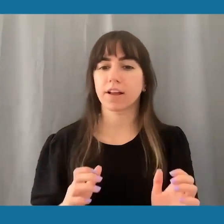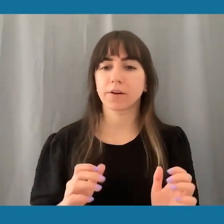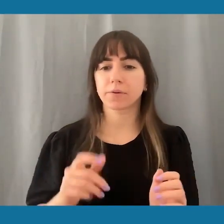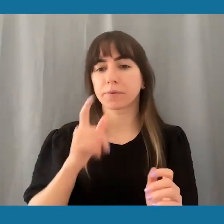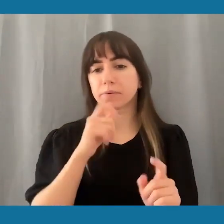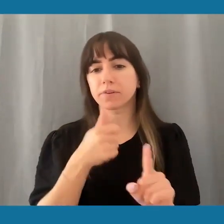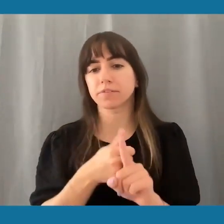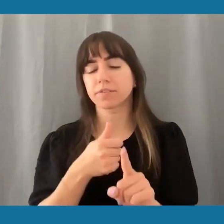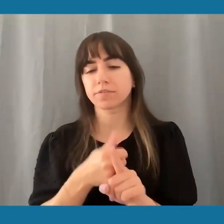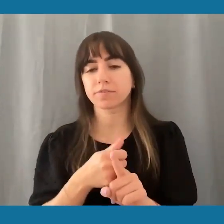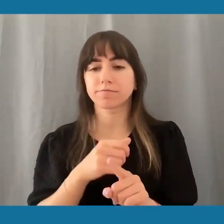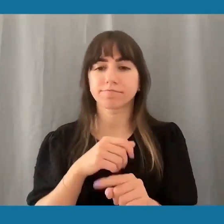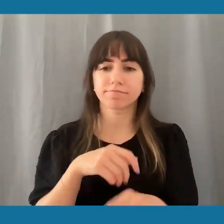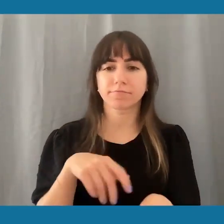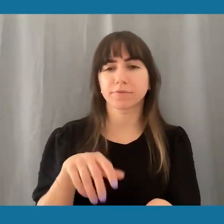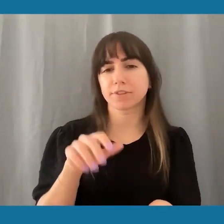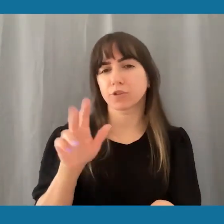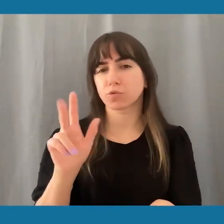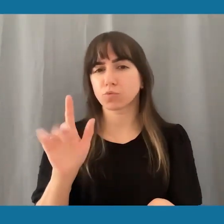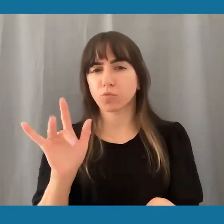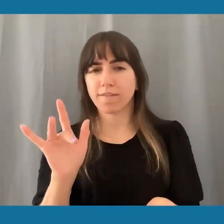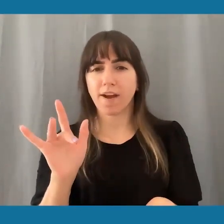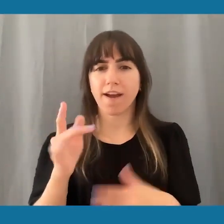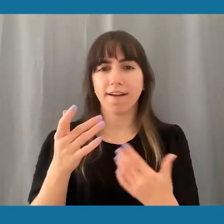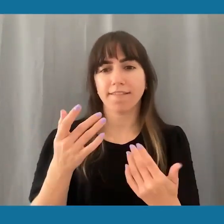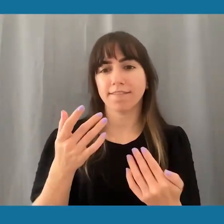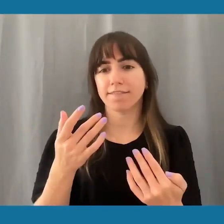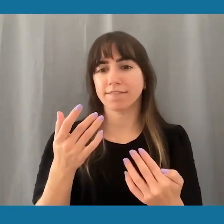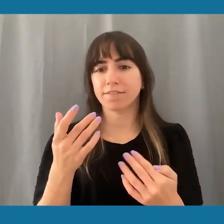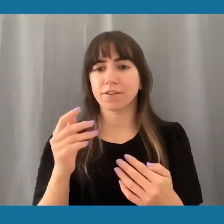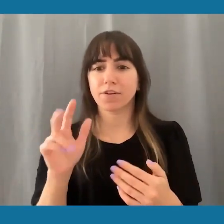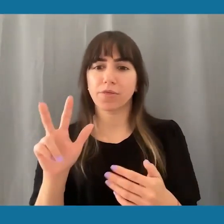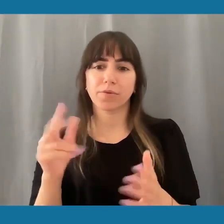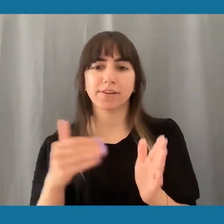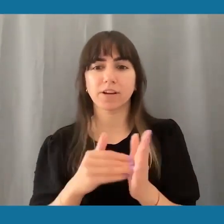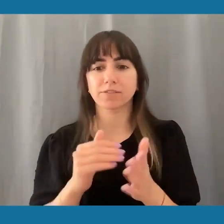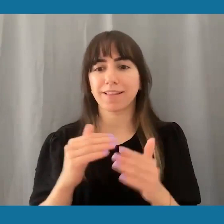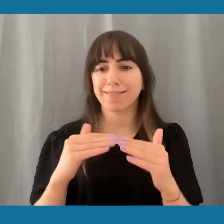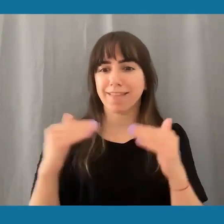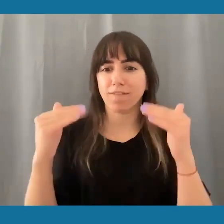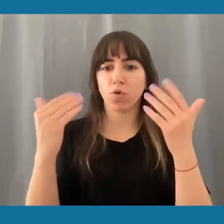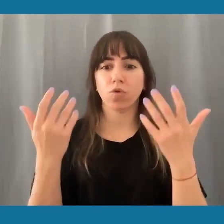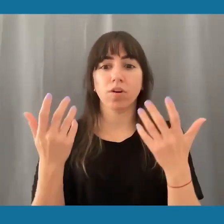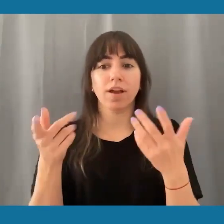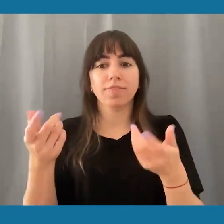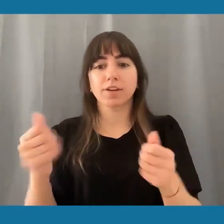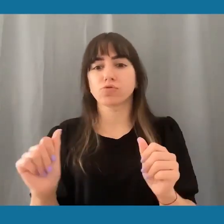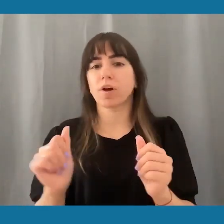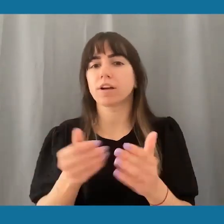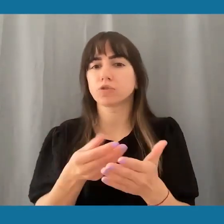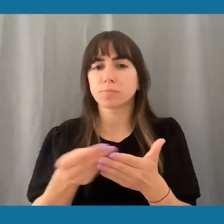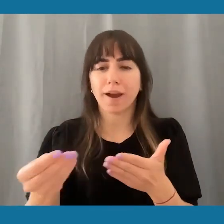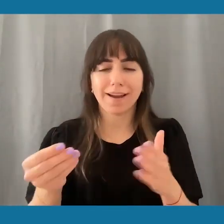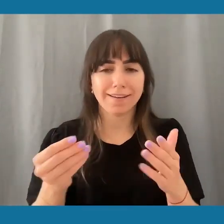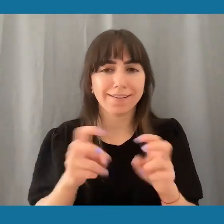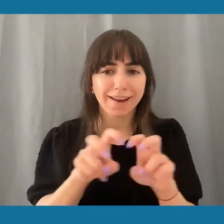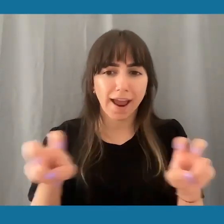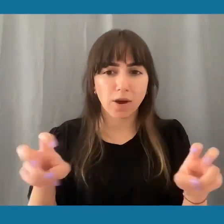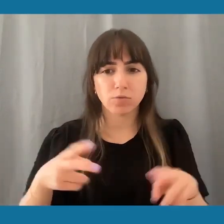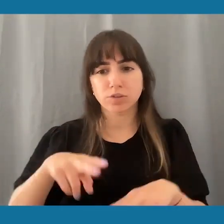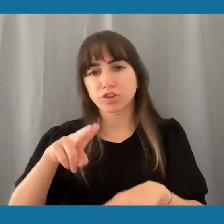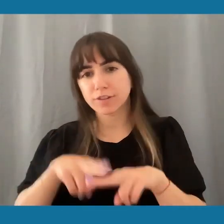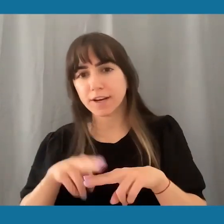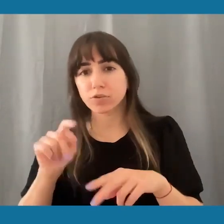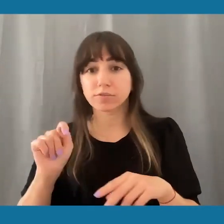buy couches, chairs, TVs, clothes. They had, and we called it a spend